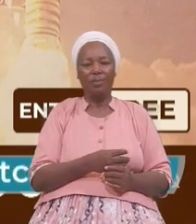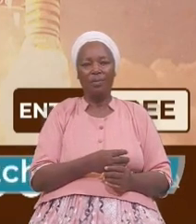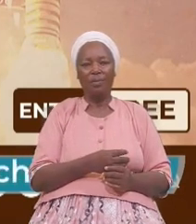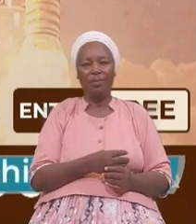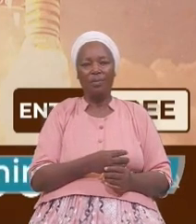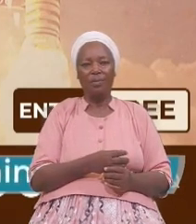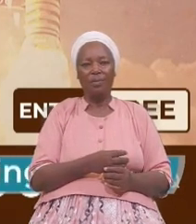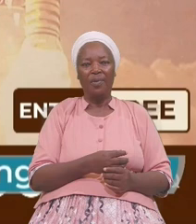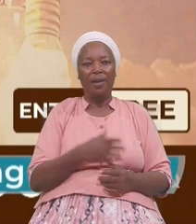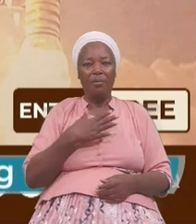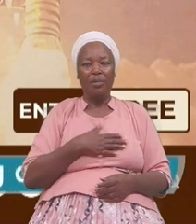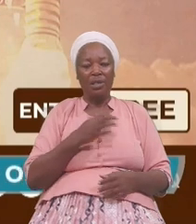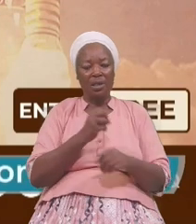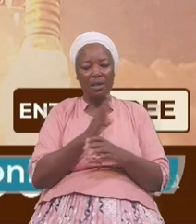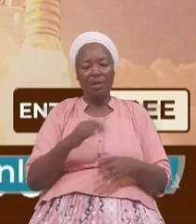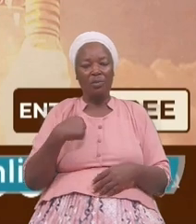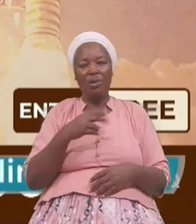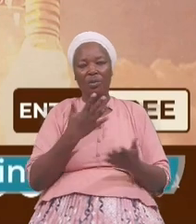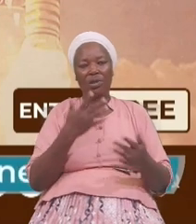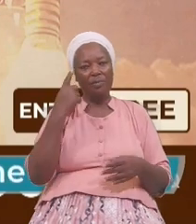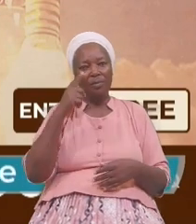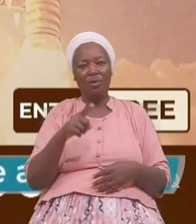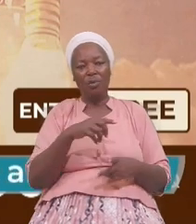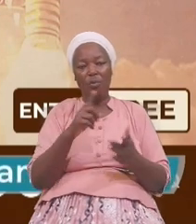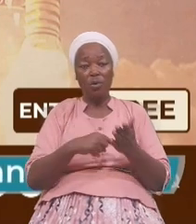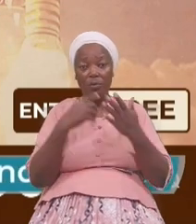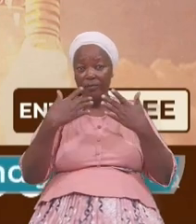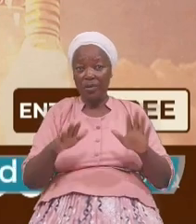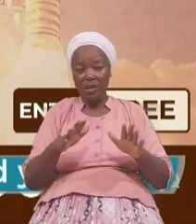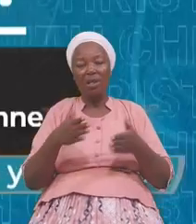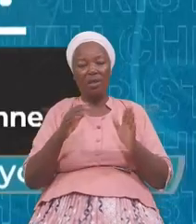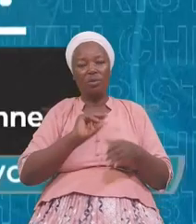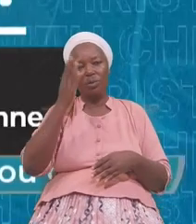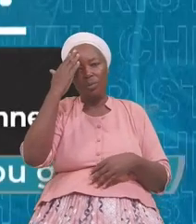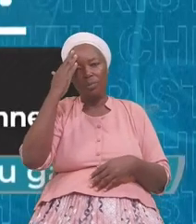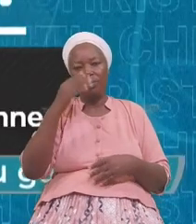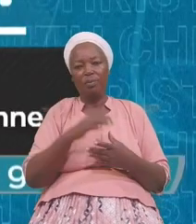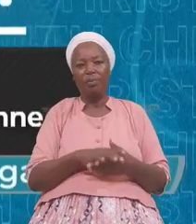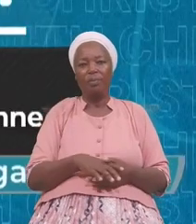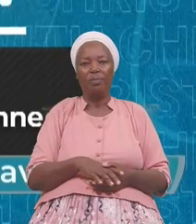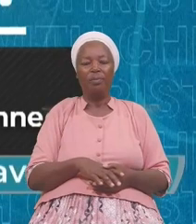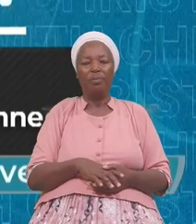Please, counselors, we are waiting. Once you are through, just wave the flag.